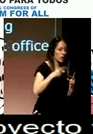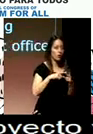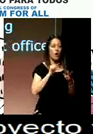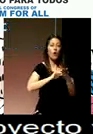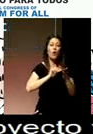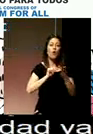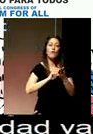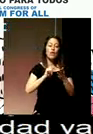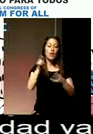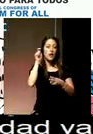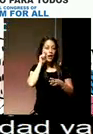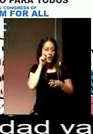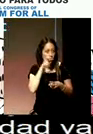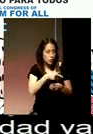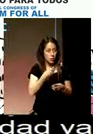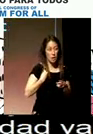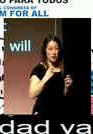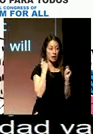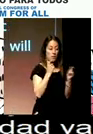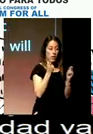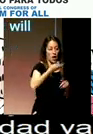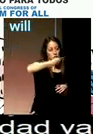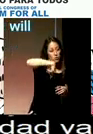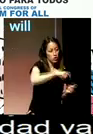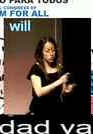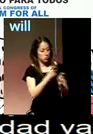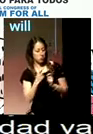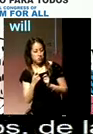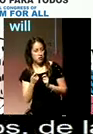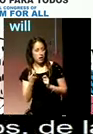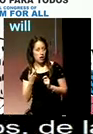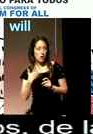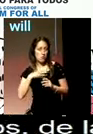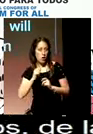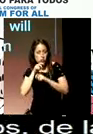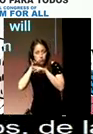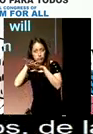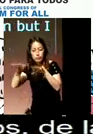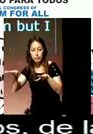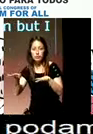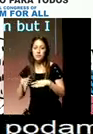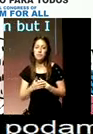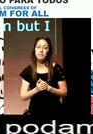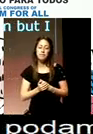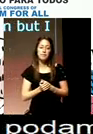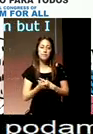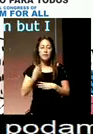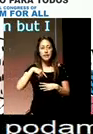we'll have to make new channels for communication, but I think it is important to use the already existing channels